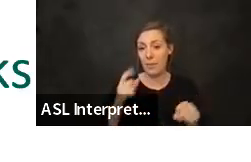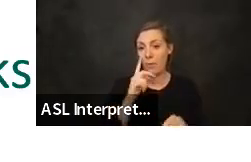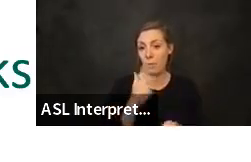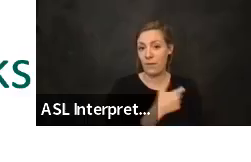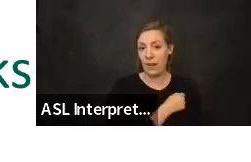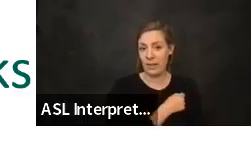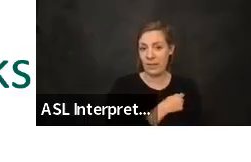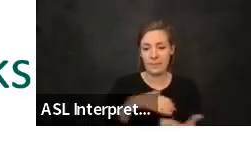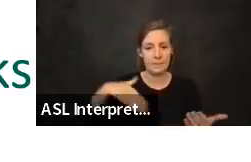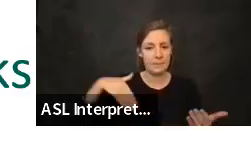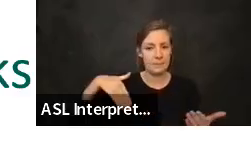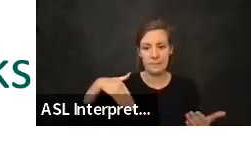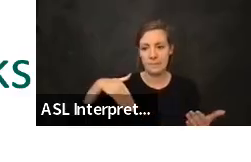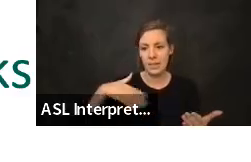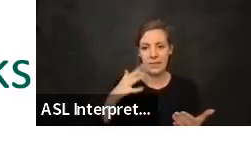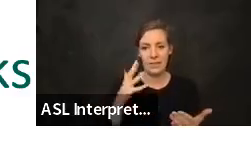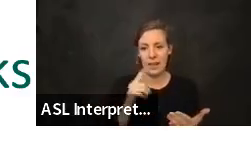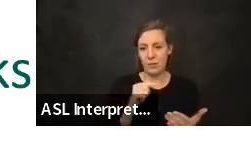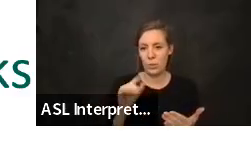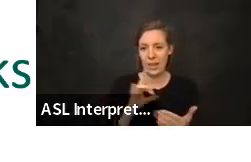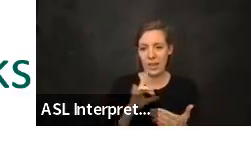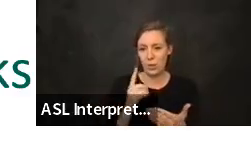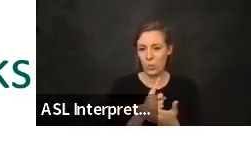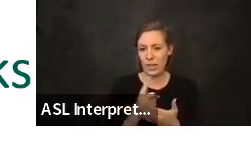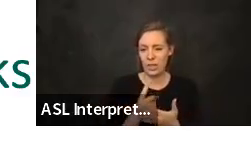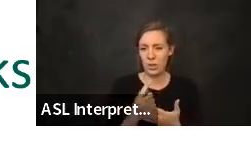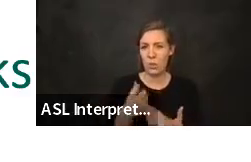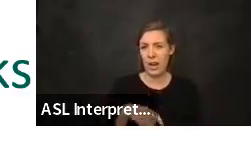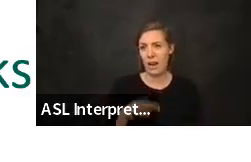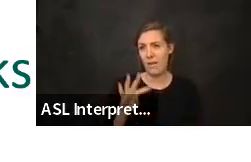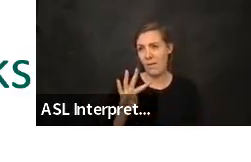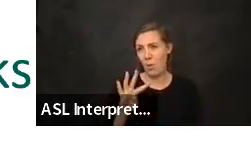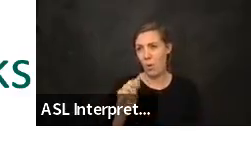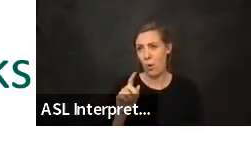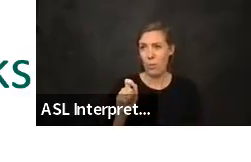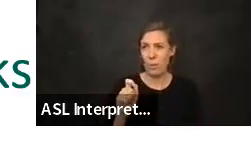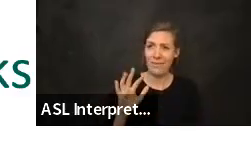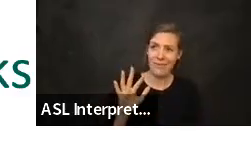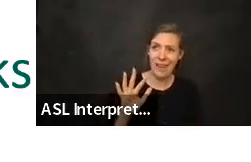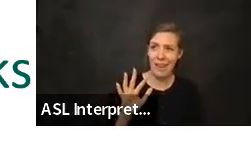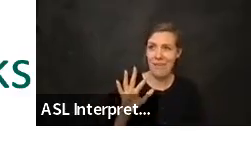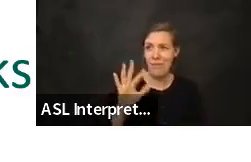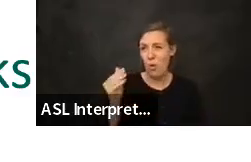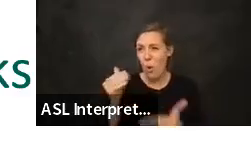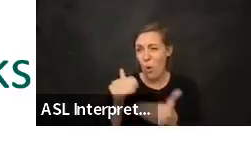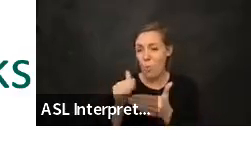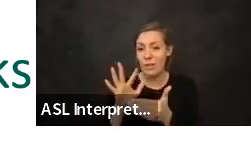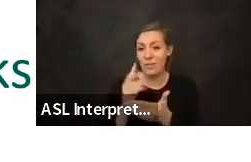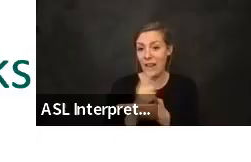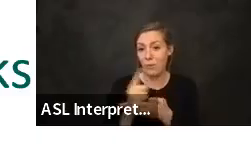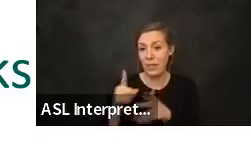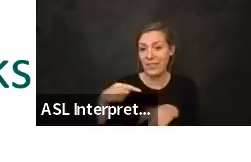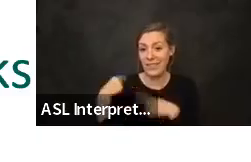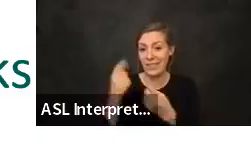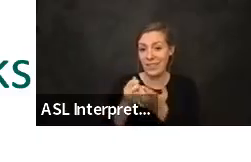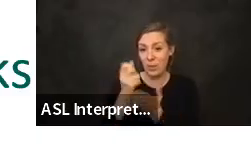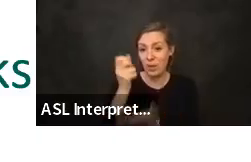quite reached that point yet. We're at 4.5, almost 5 weeks since approval.